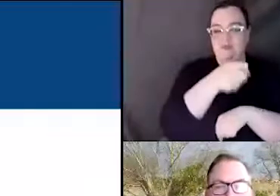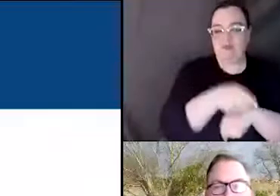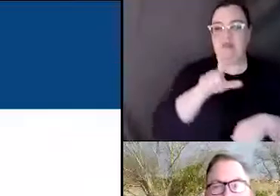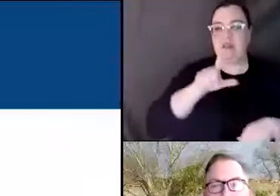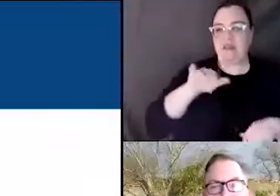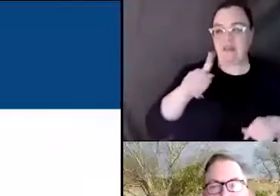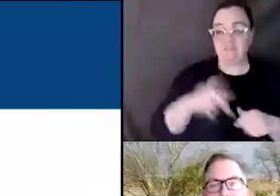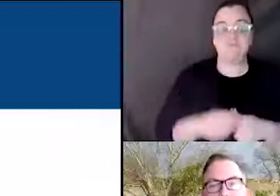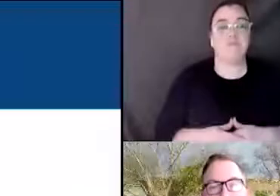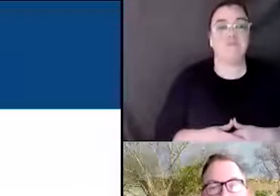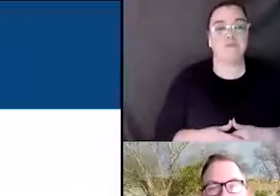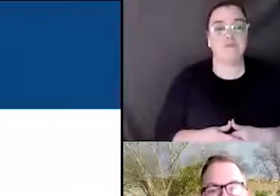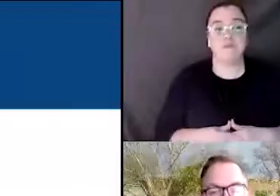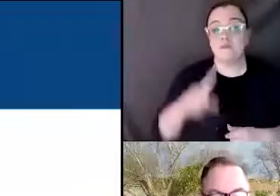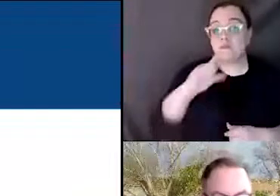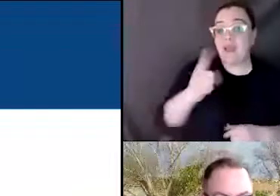In fact, last year,